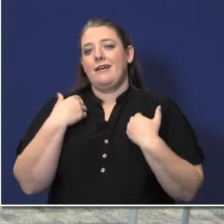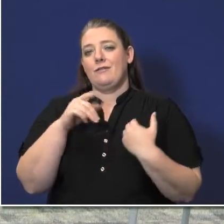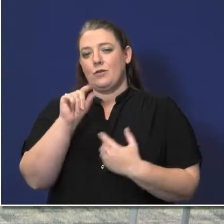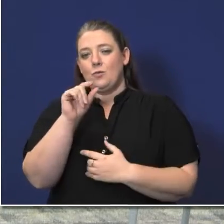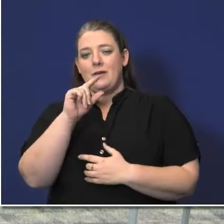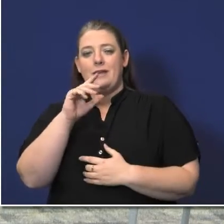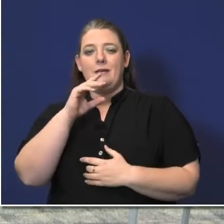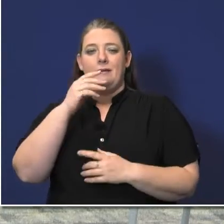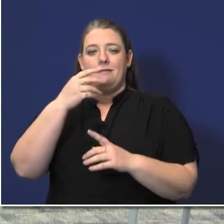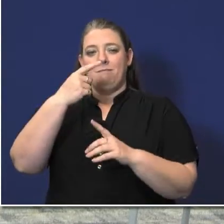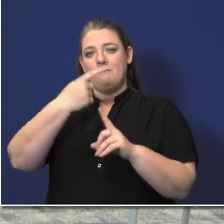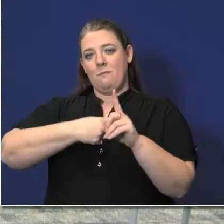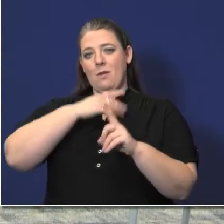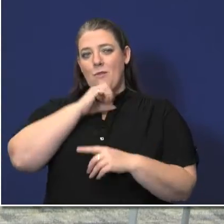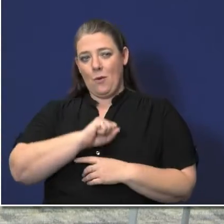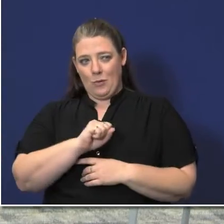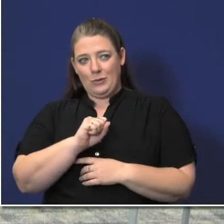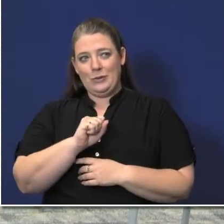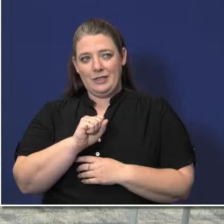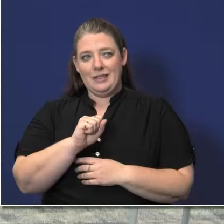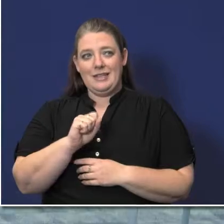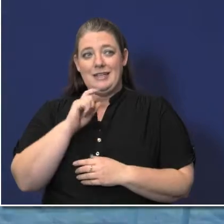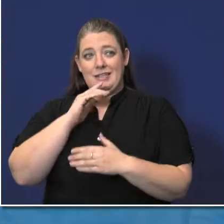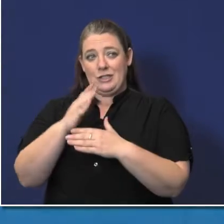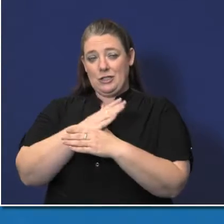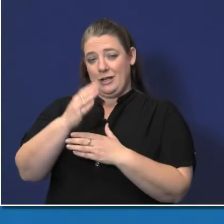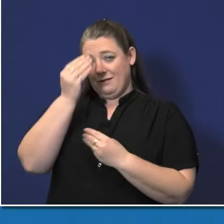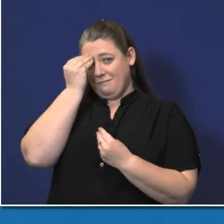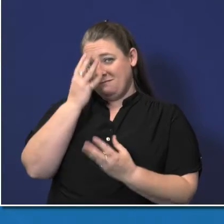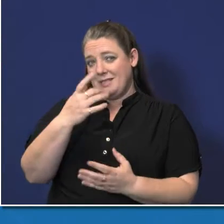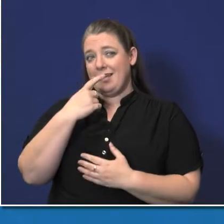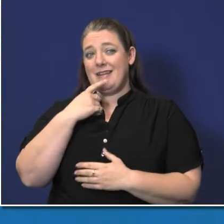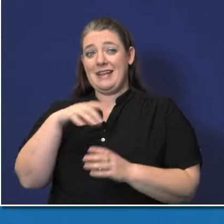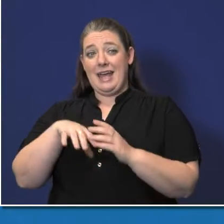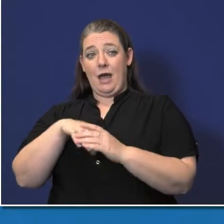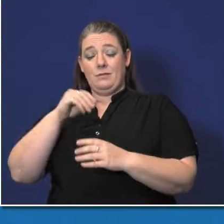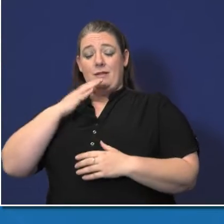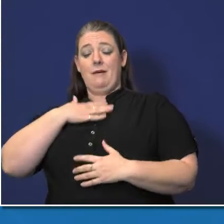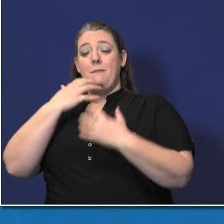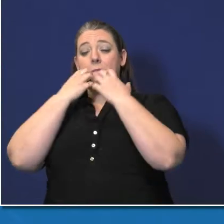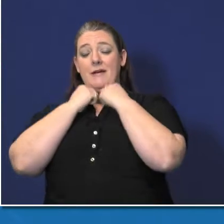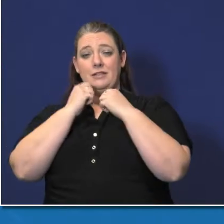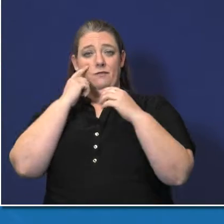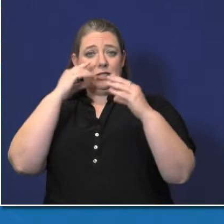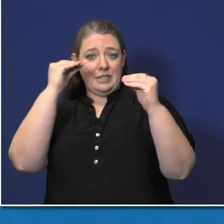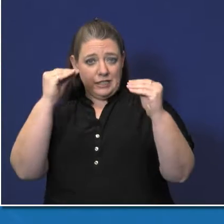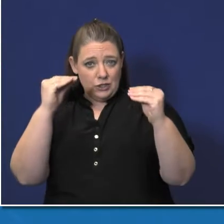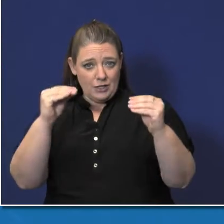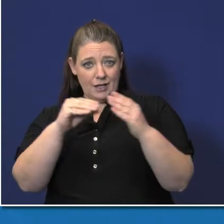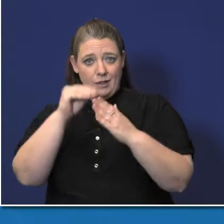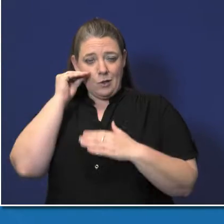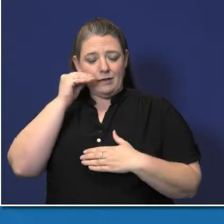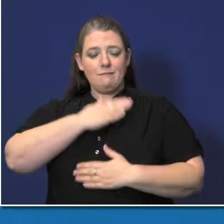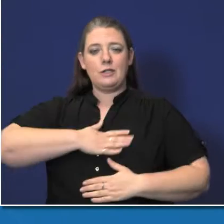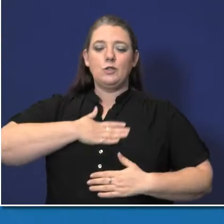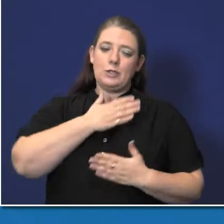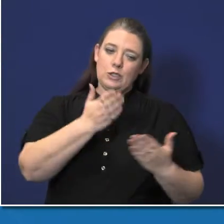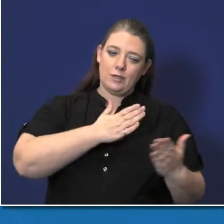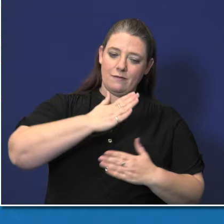Grace. Lloyd shared this: "Outside my passion for teaching and learning, I enjoy serving at my